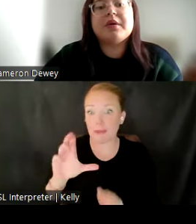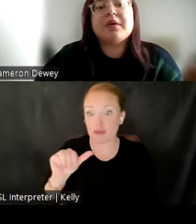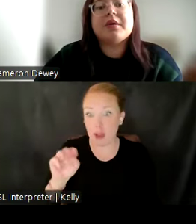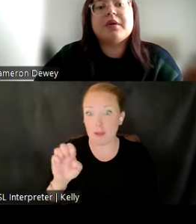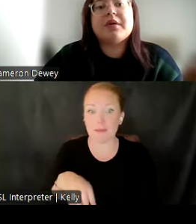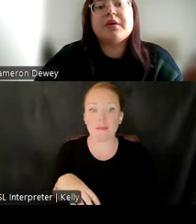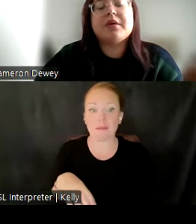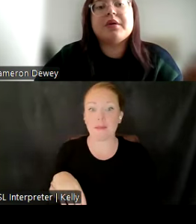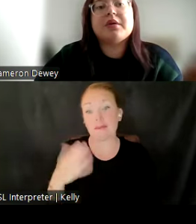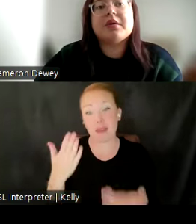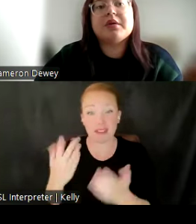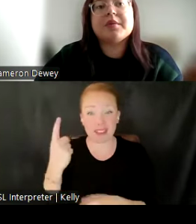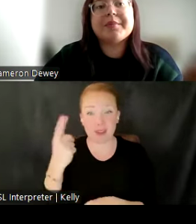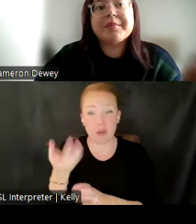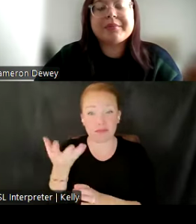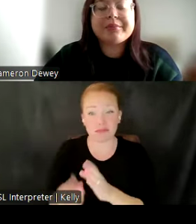family.